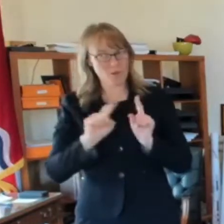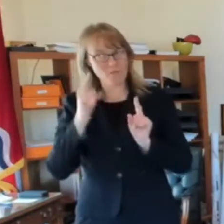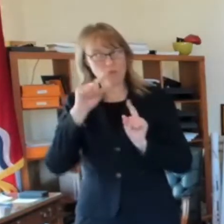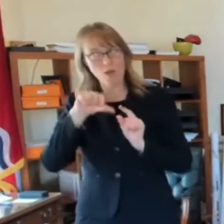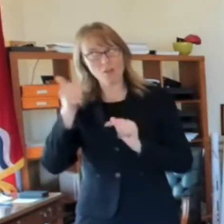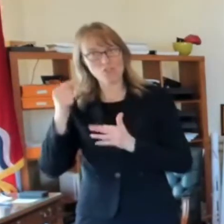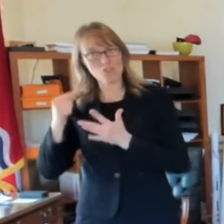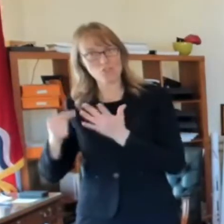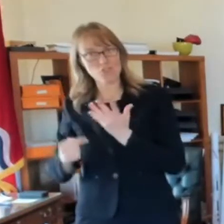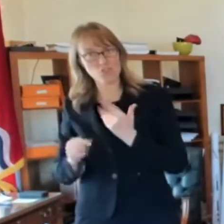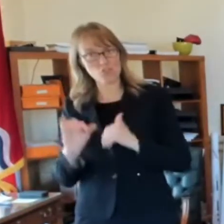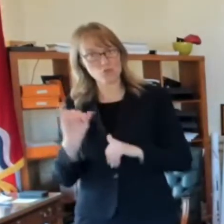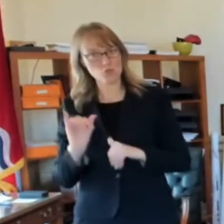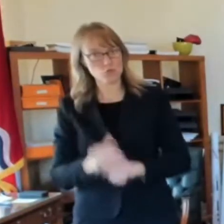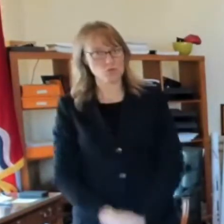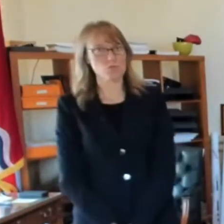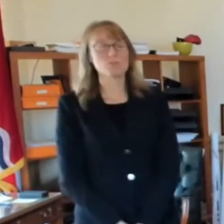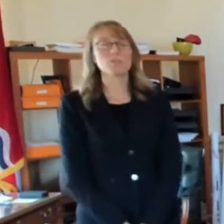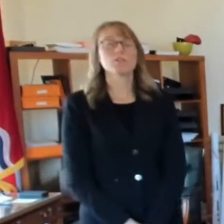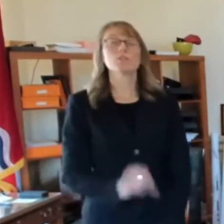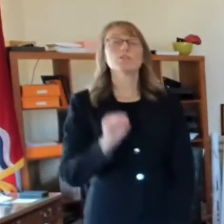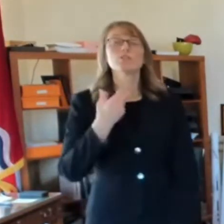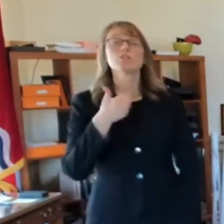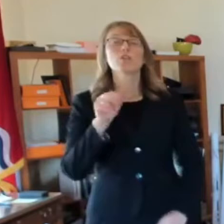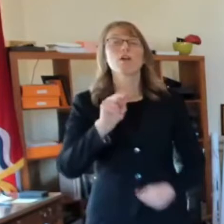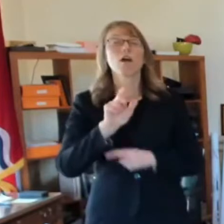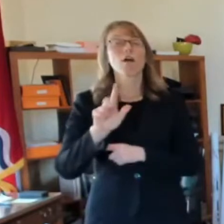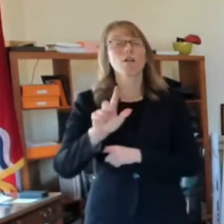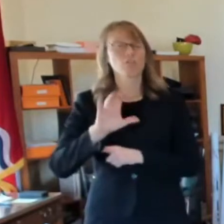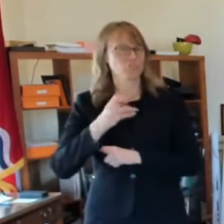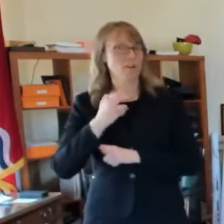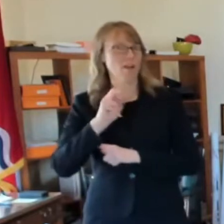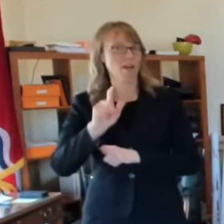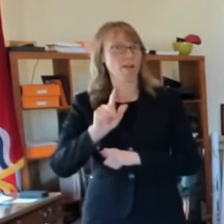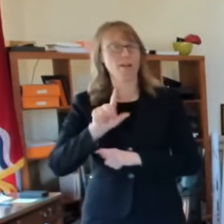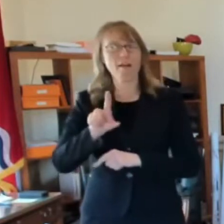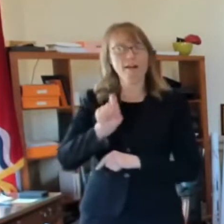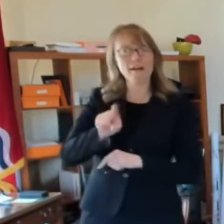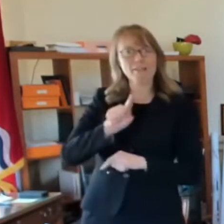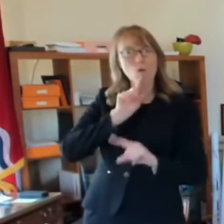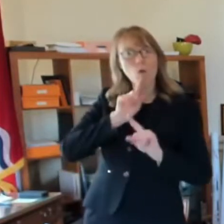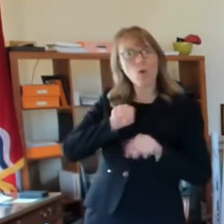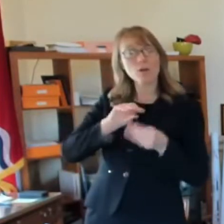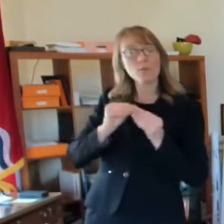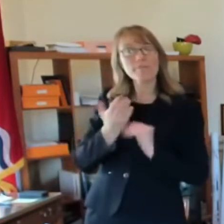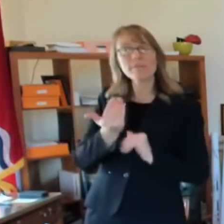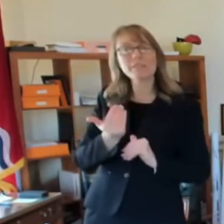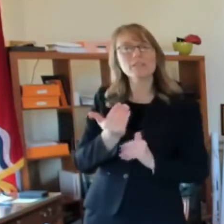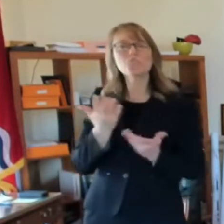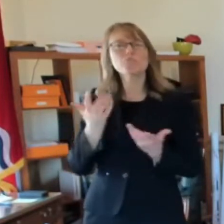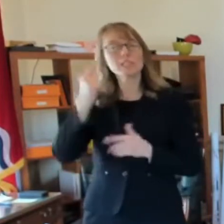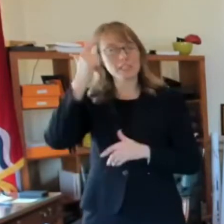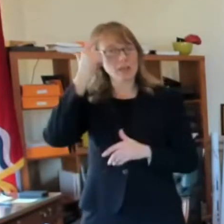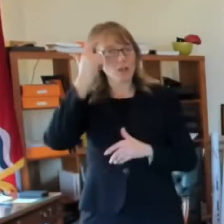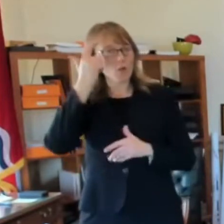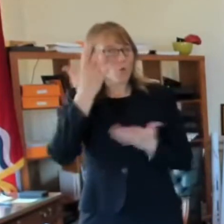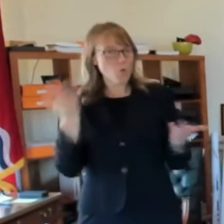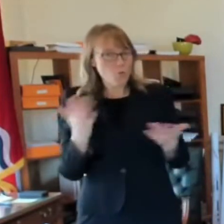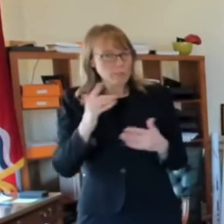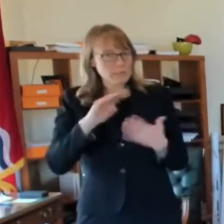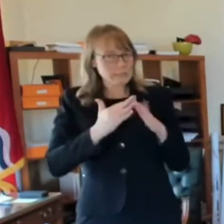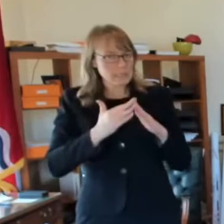at home. You know, if you're going to work from home, well, you have to adjust the rest of your